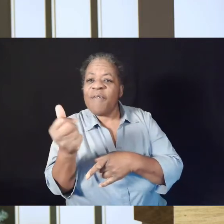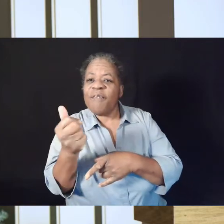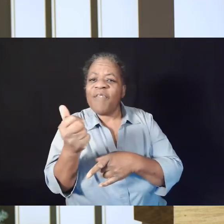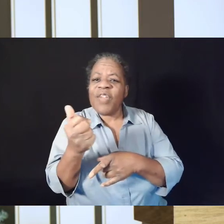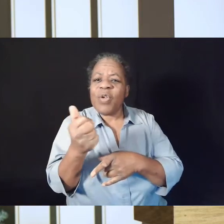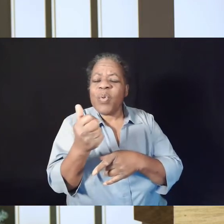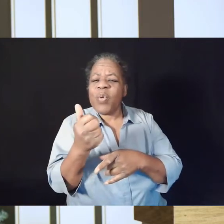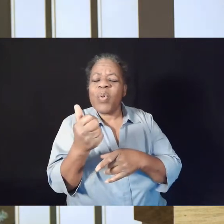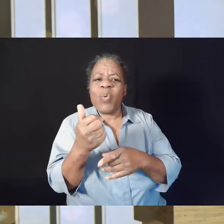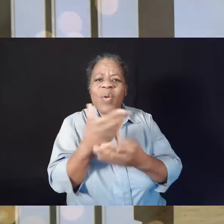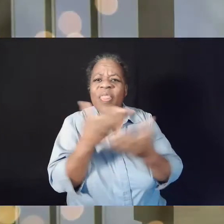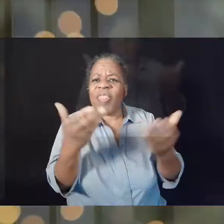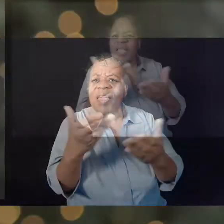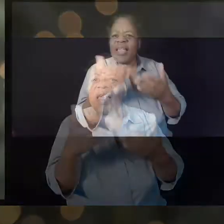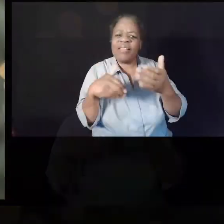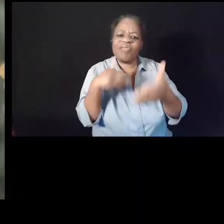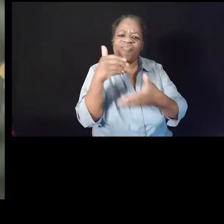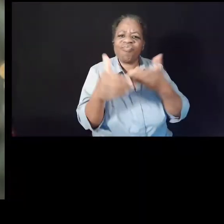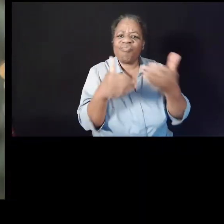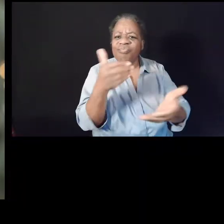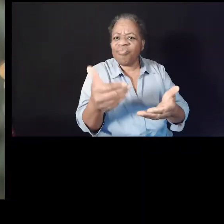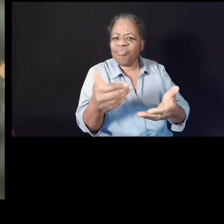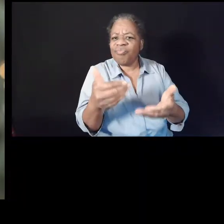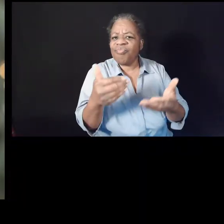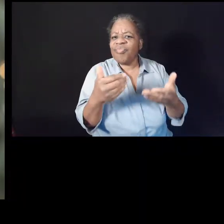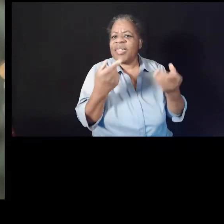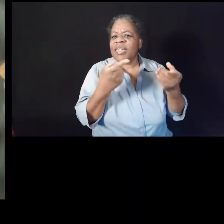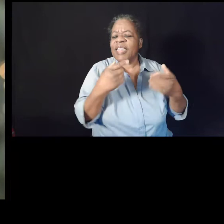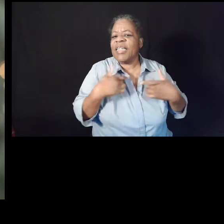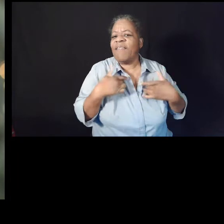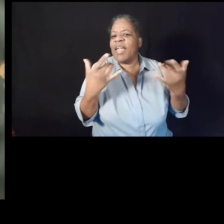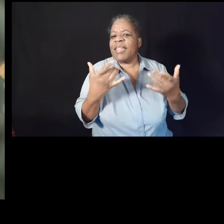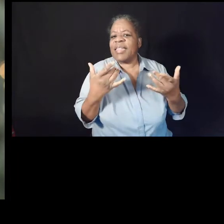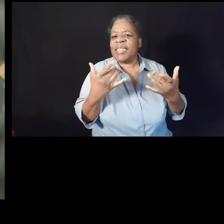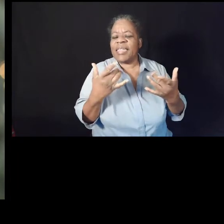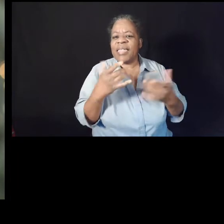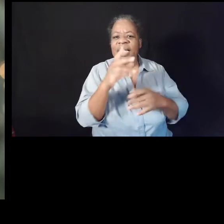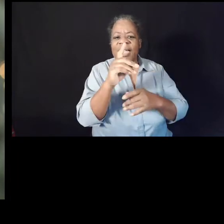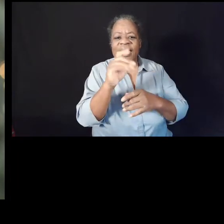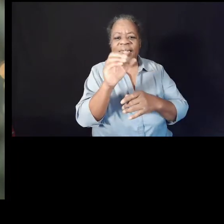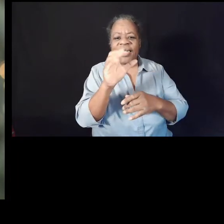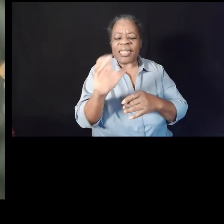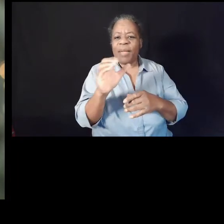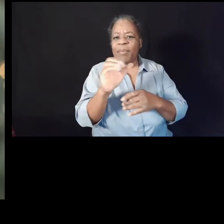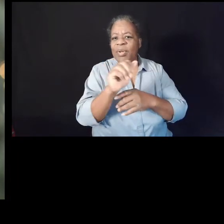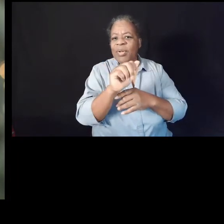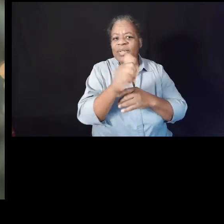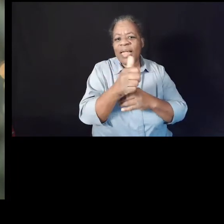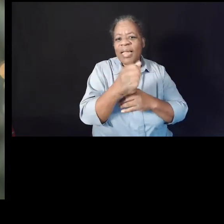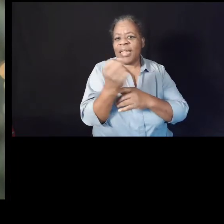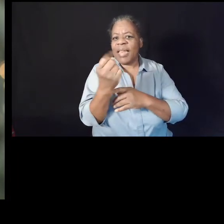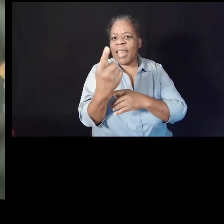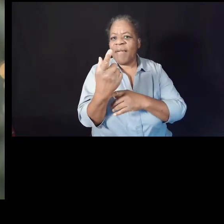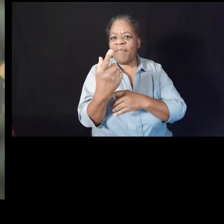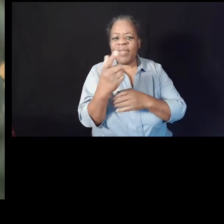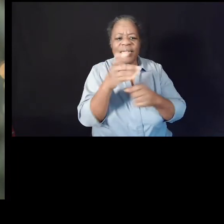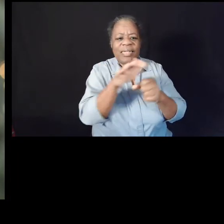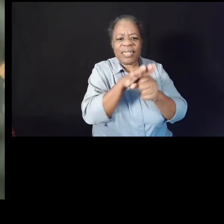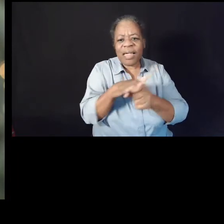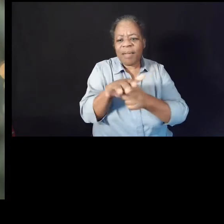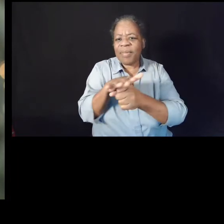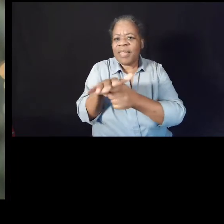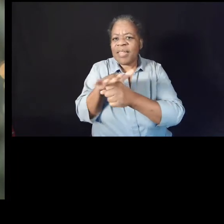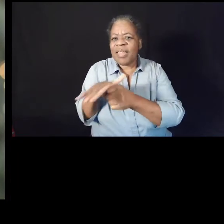we don't want you to miss. On the weekend, December 10 and 11, each of our campuses will be hosting a Christmas